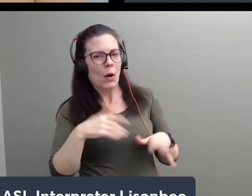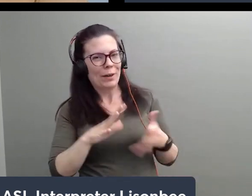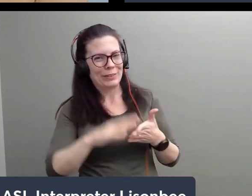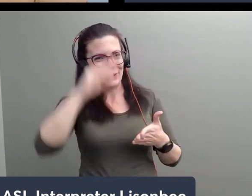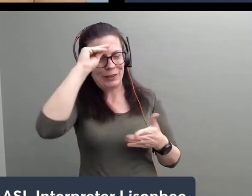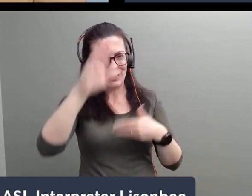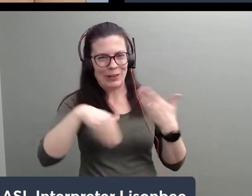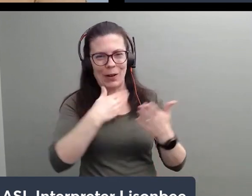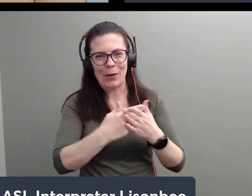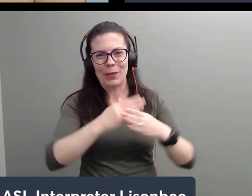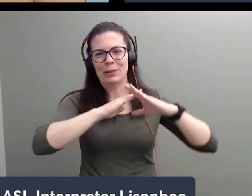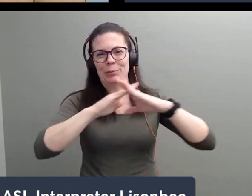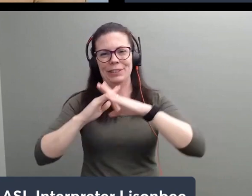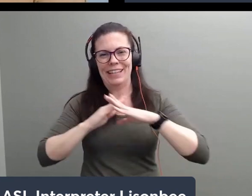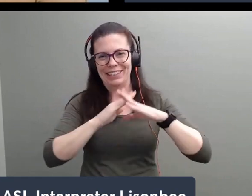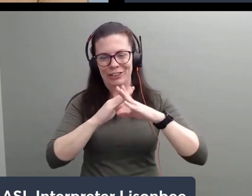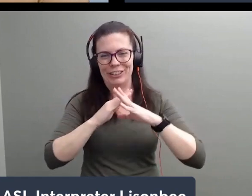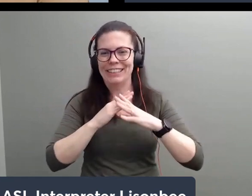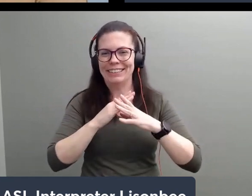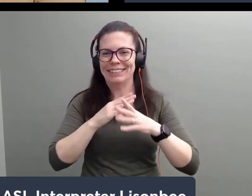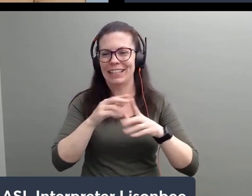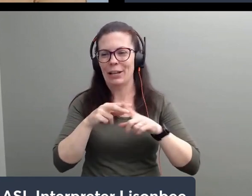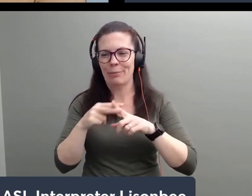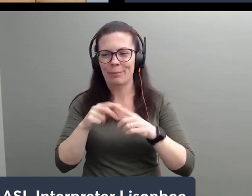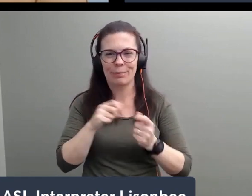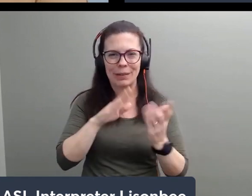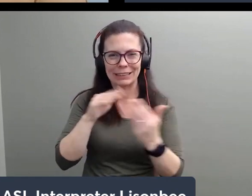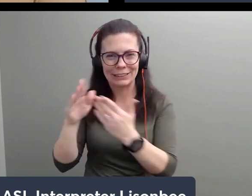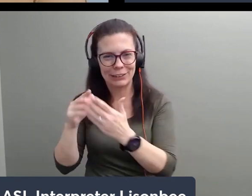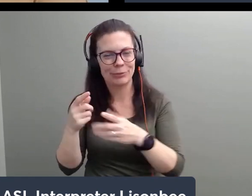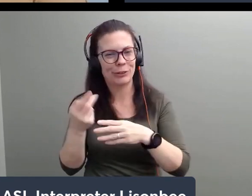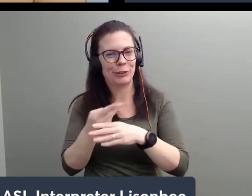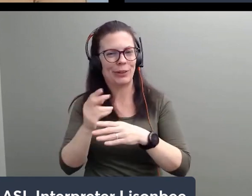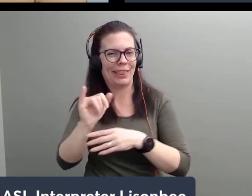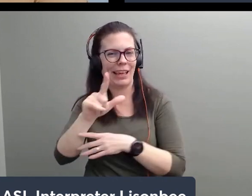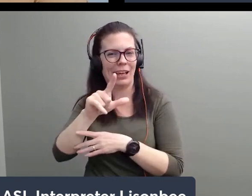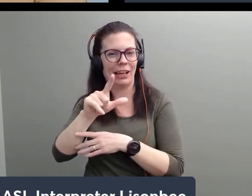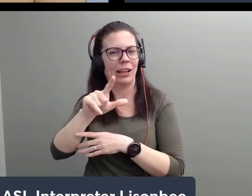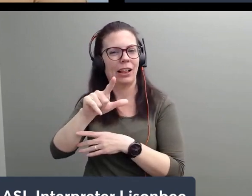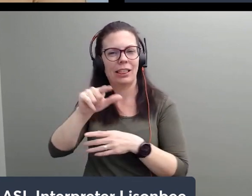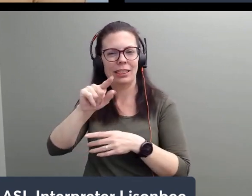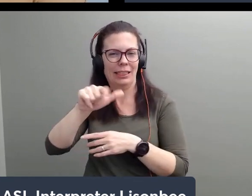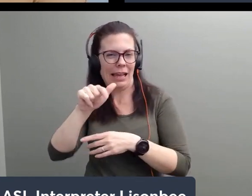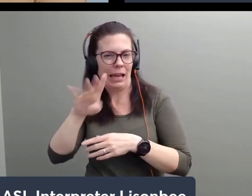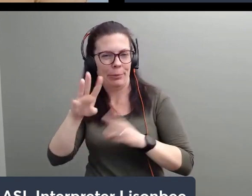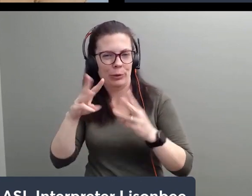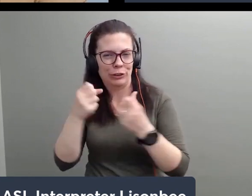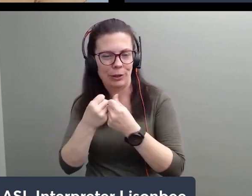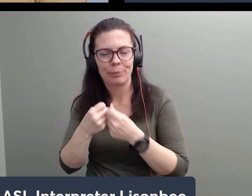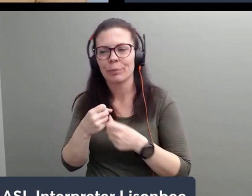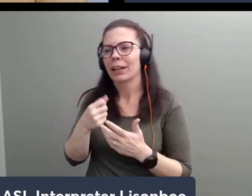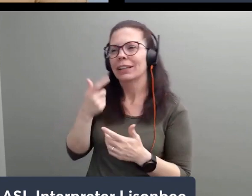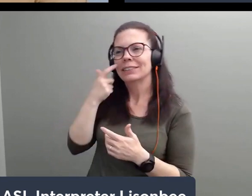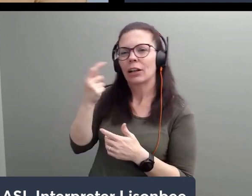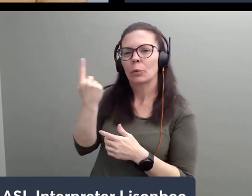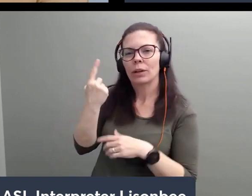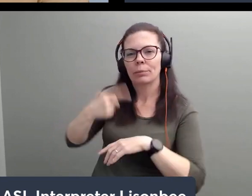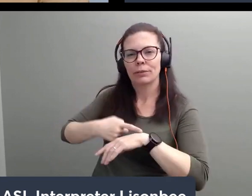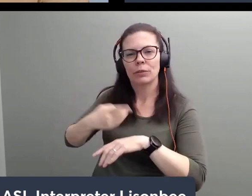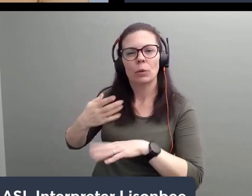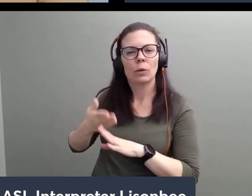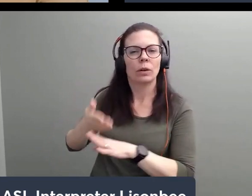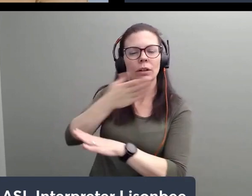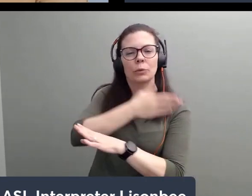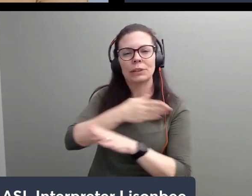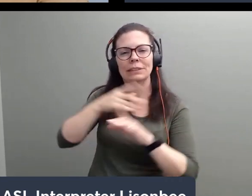by following through the workshop. Another module I looked through the workshop earlier. One that stood out to me was linting and testing.